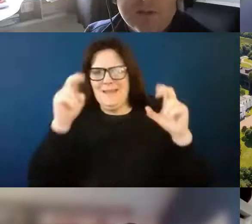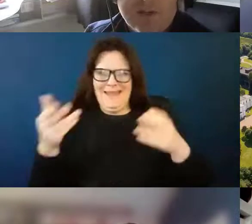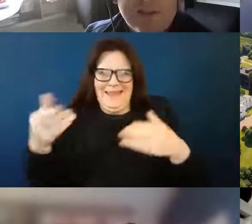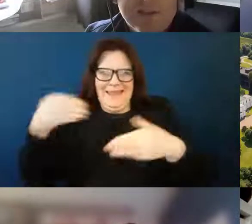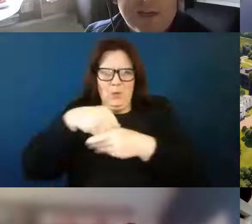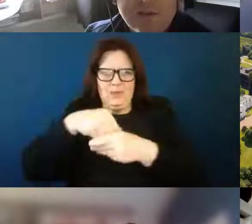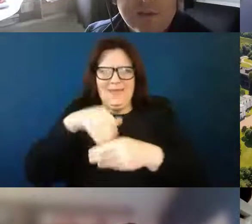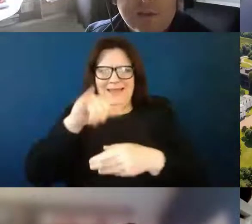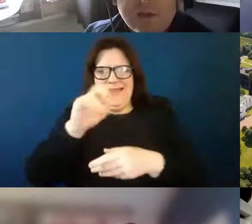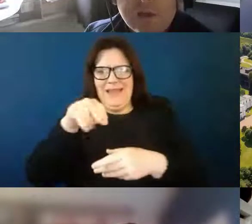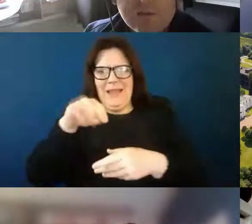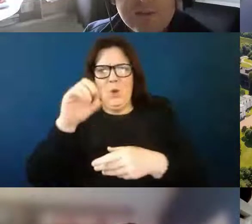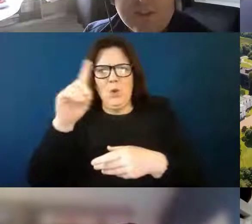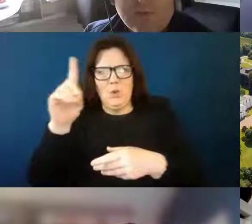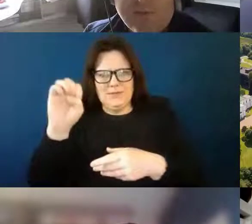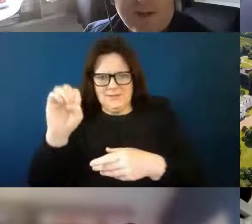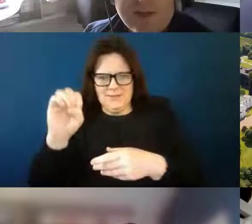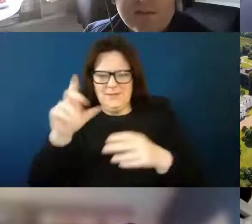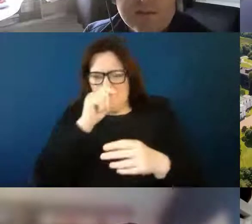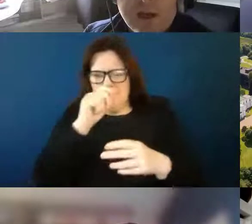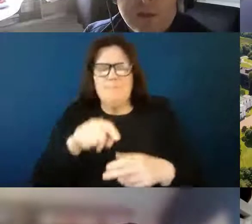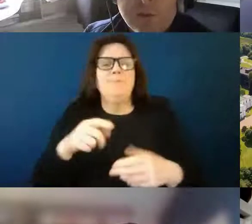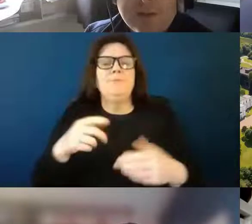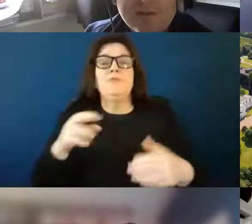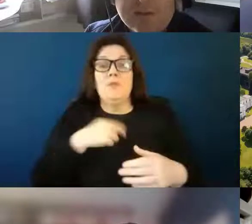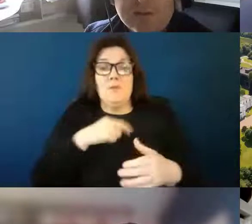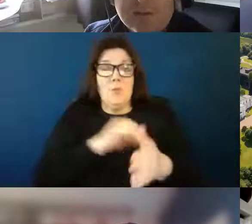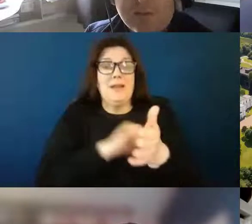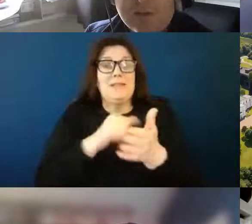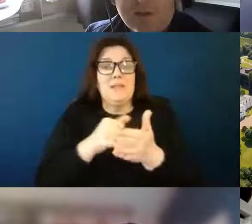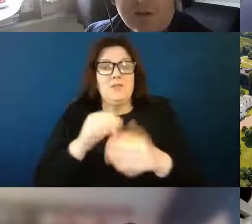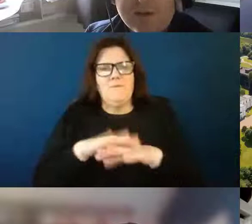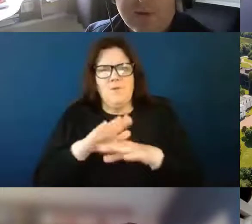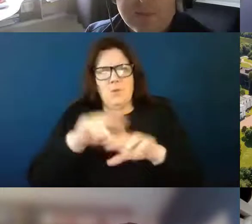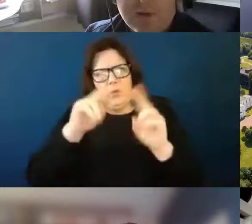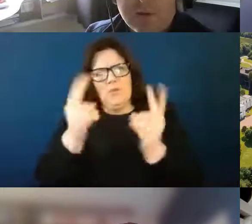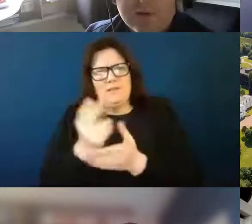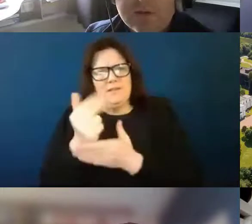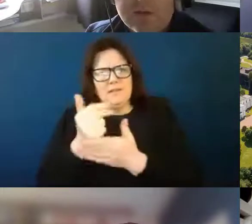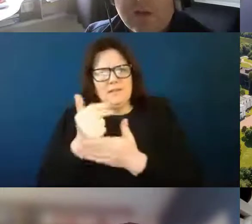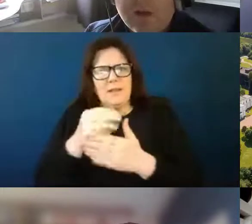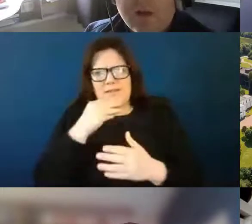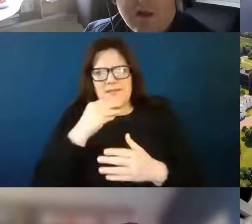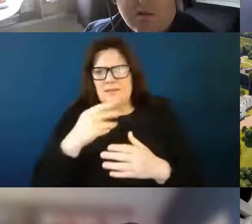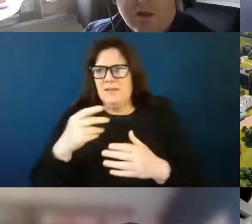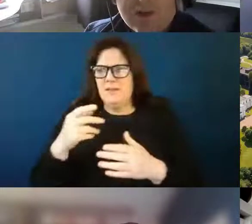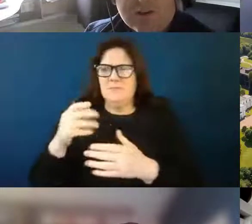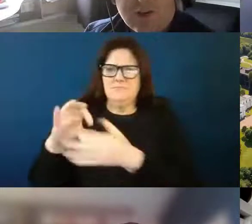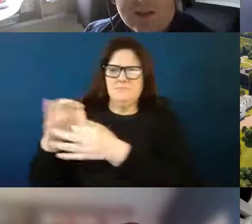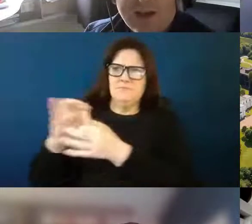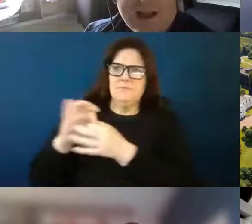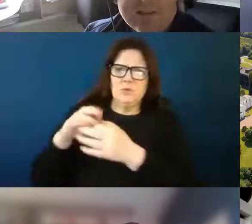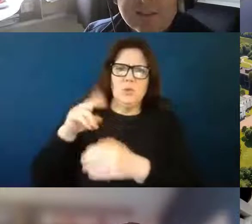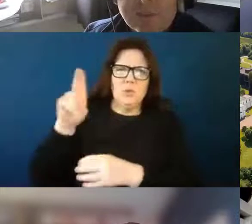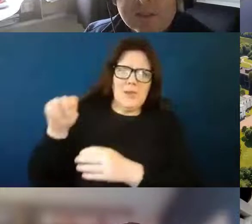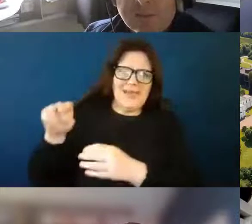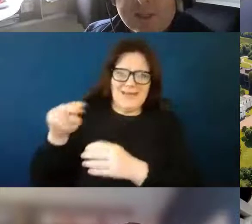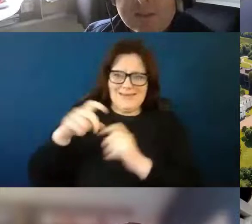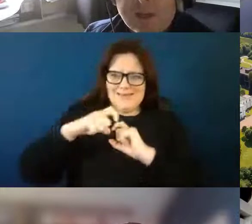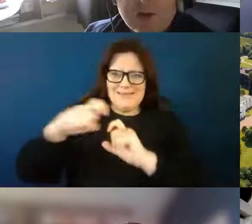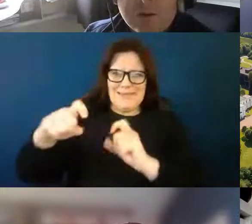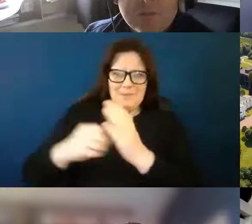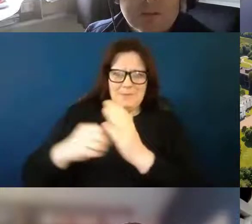in Universal Designed Education, which seeks to advance UN's Sustainable Development Goals while strengthening